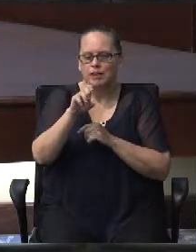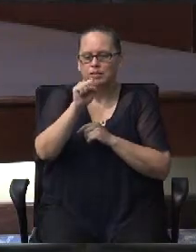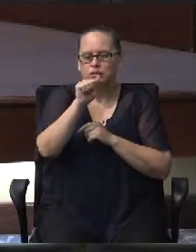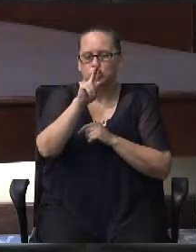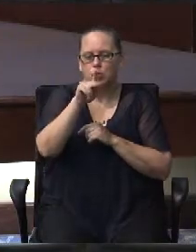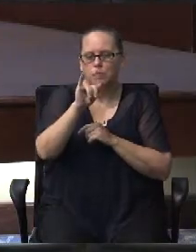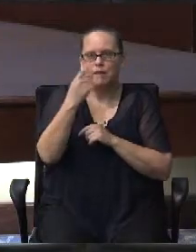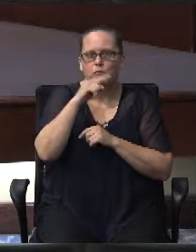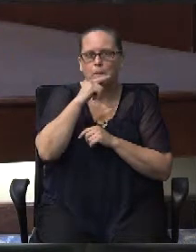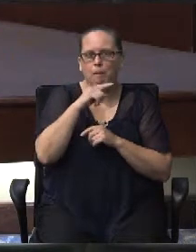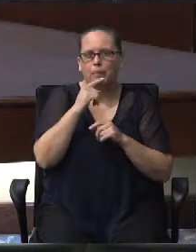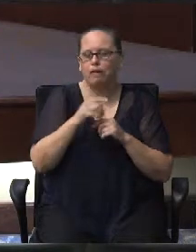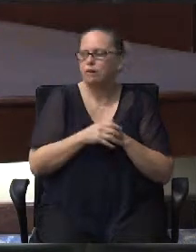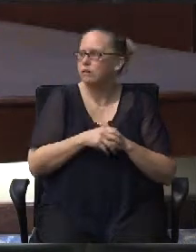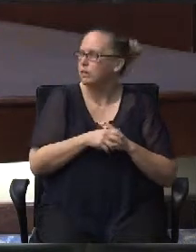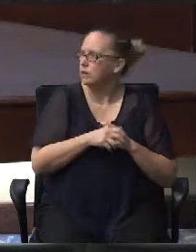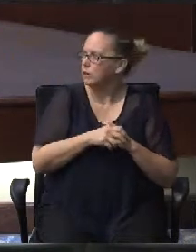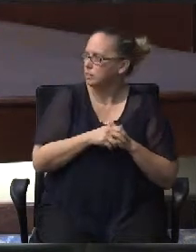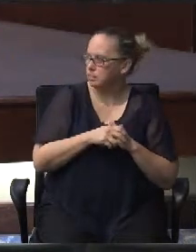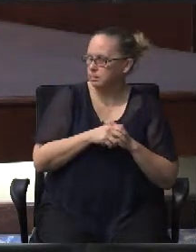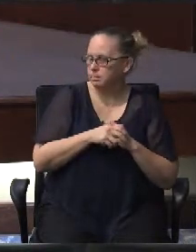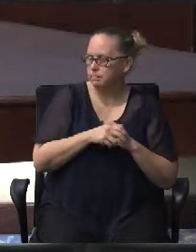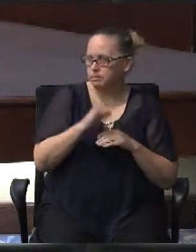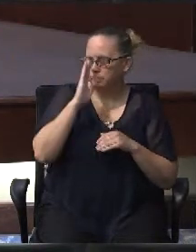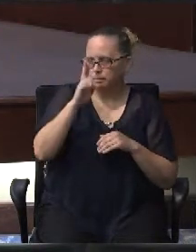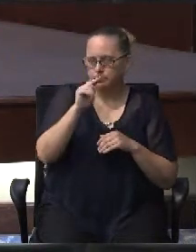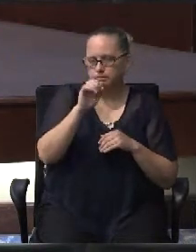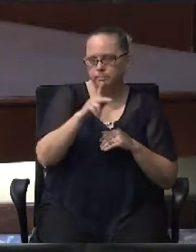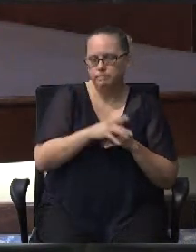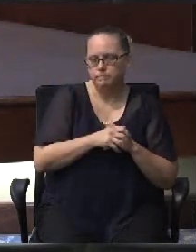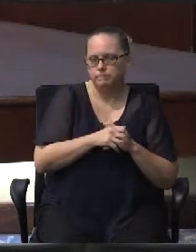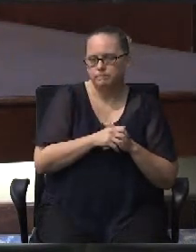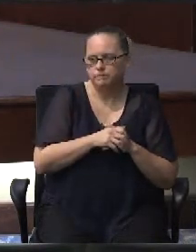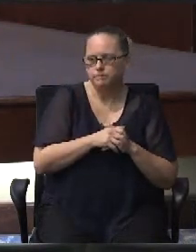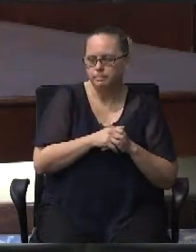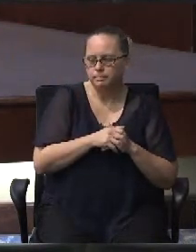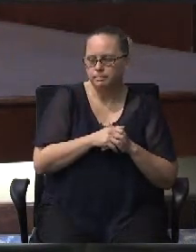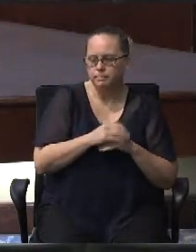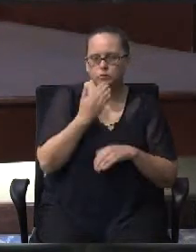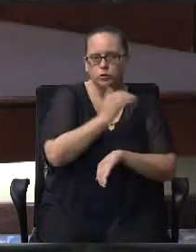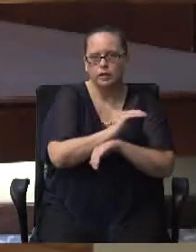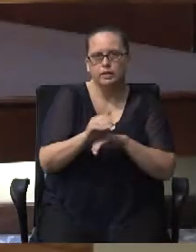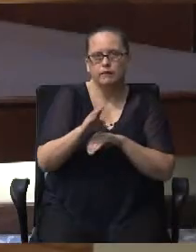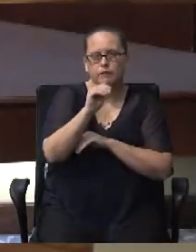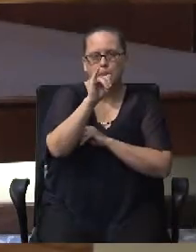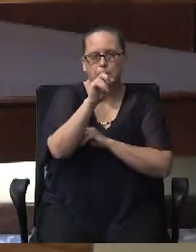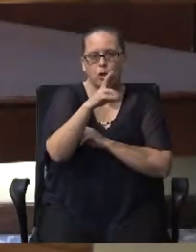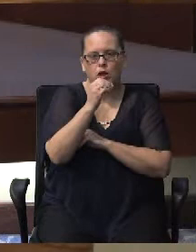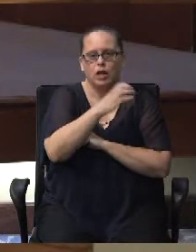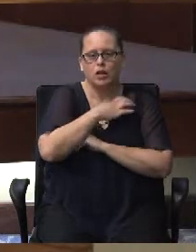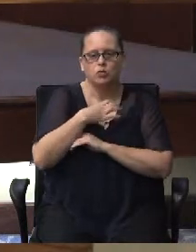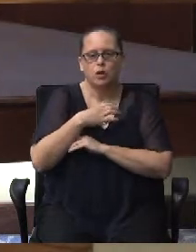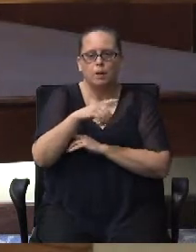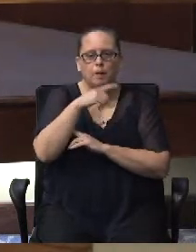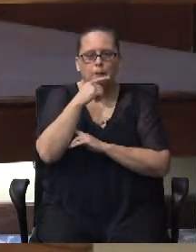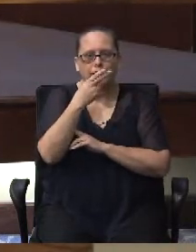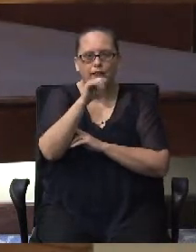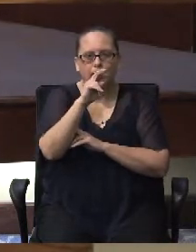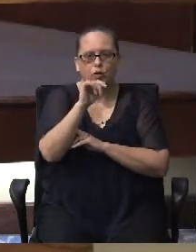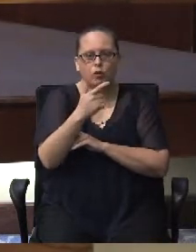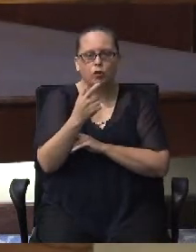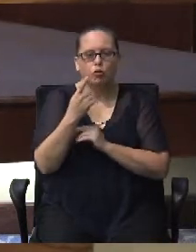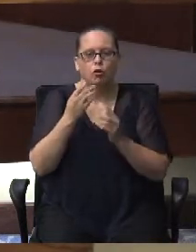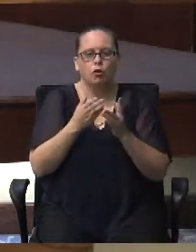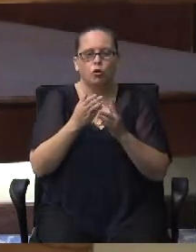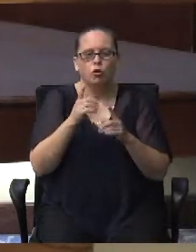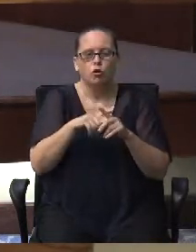hearing. Hey, Nick. Good evening, Mayor and Council. This public hearing is